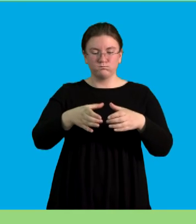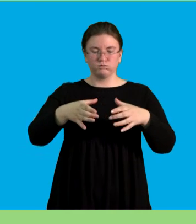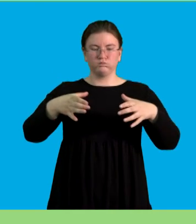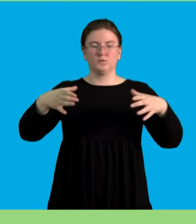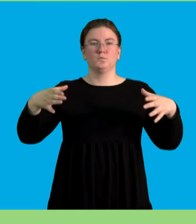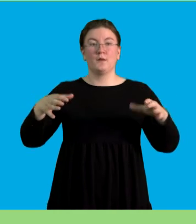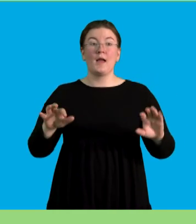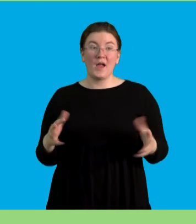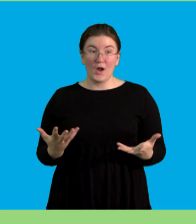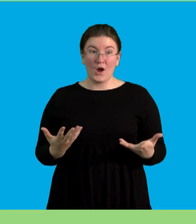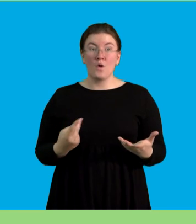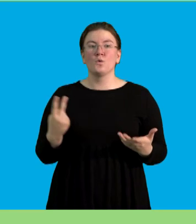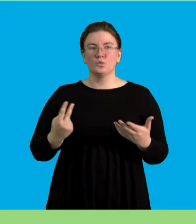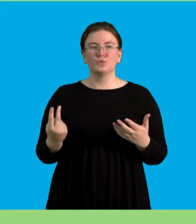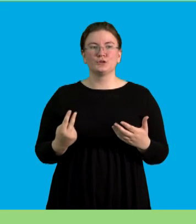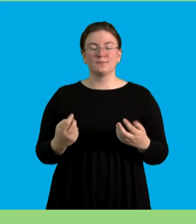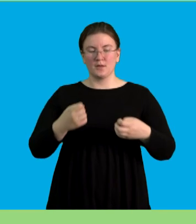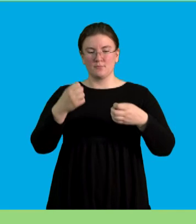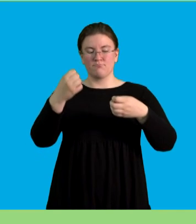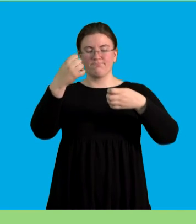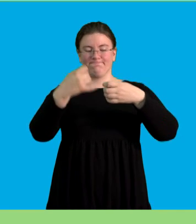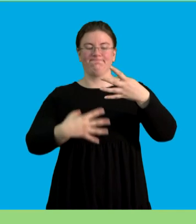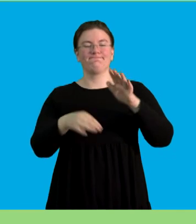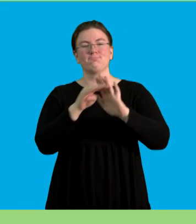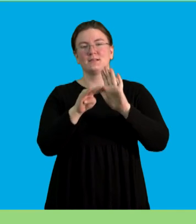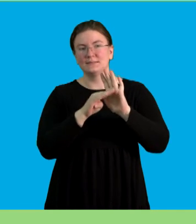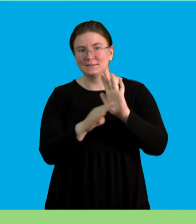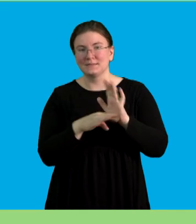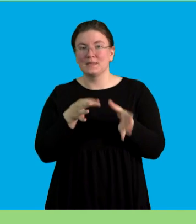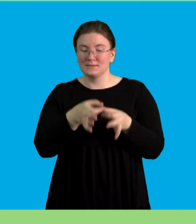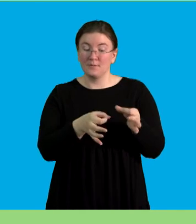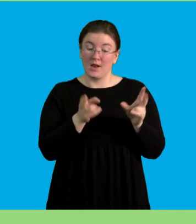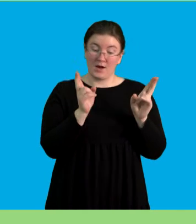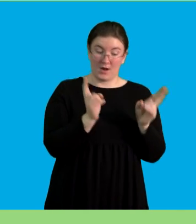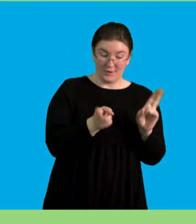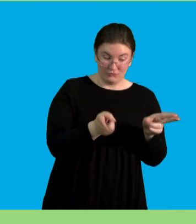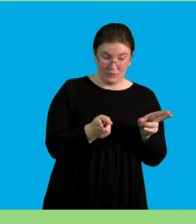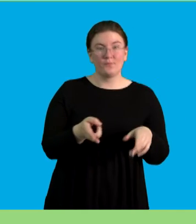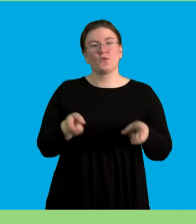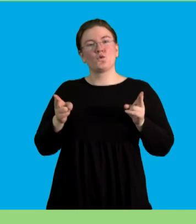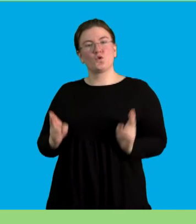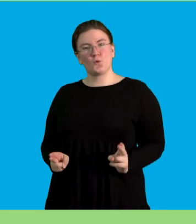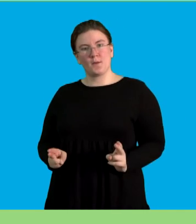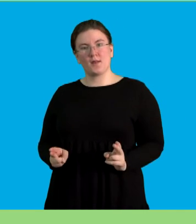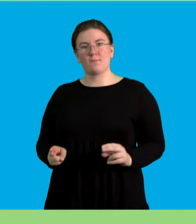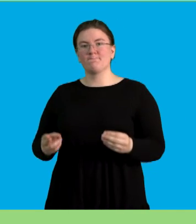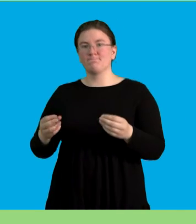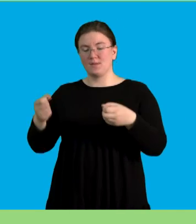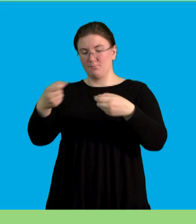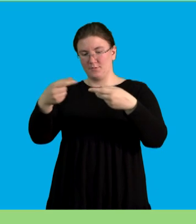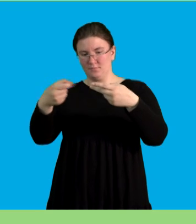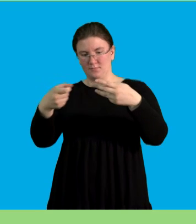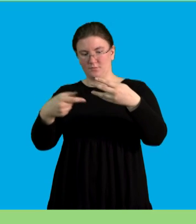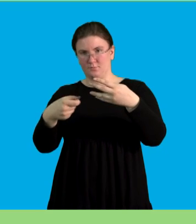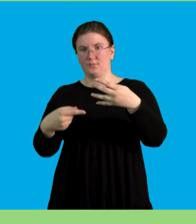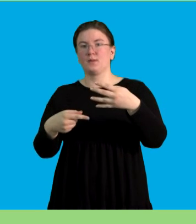and you should be able to list and explain natural and human factors that disturb the balance in